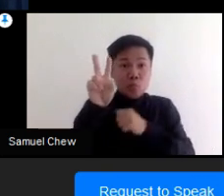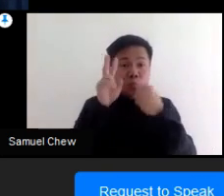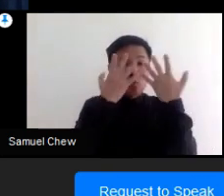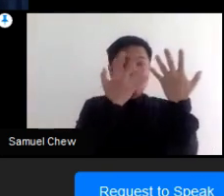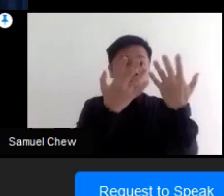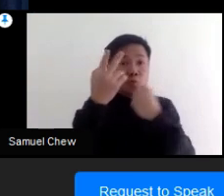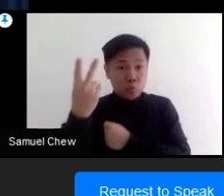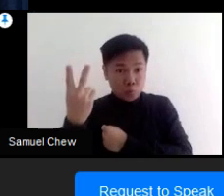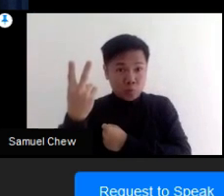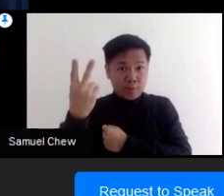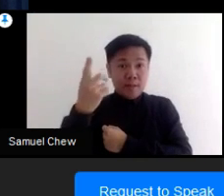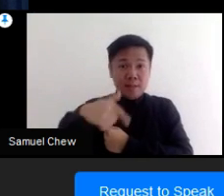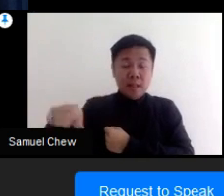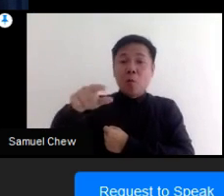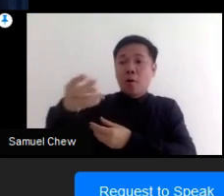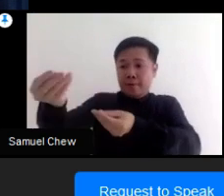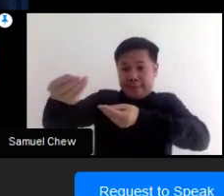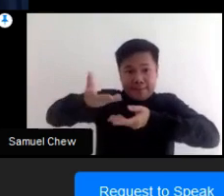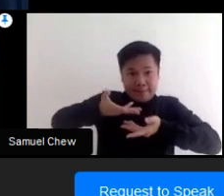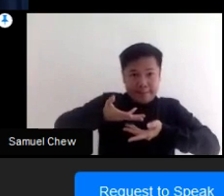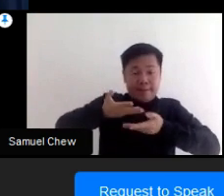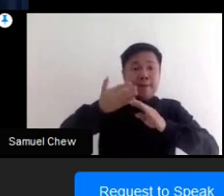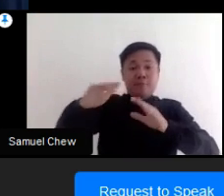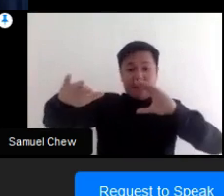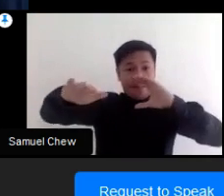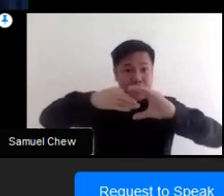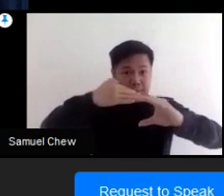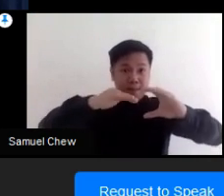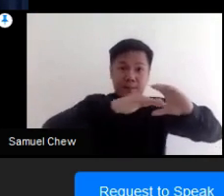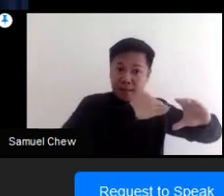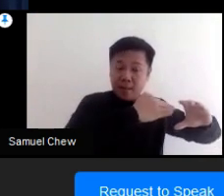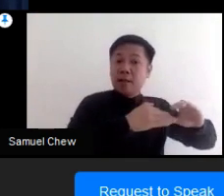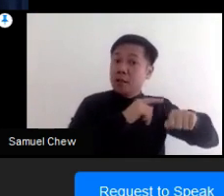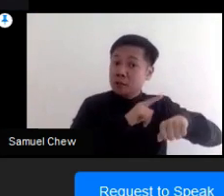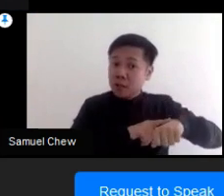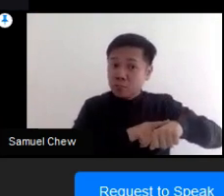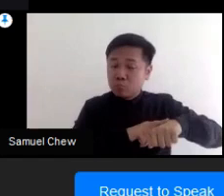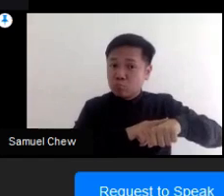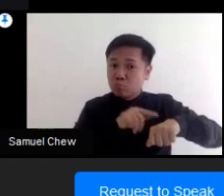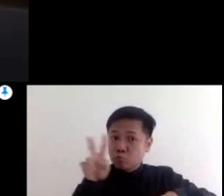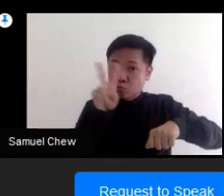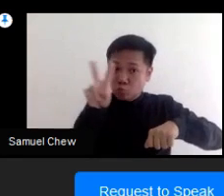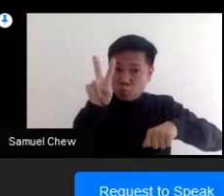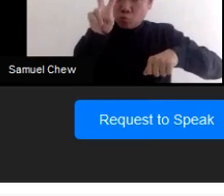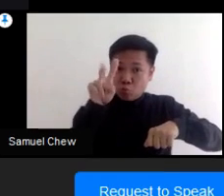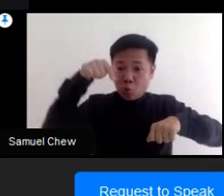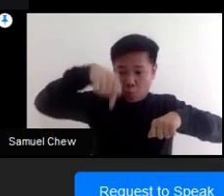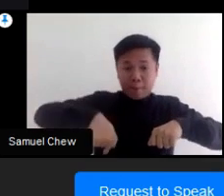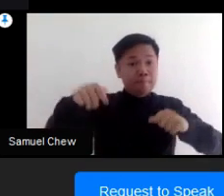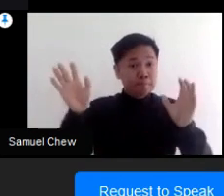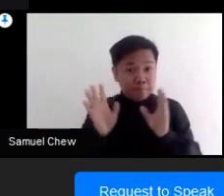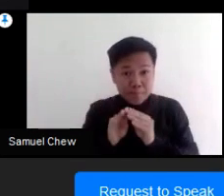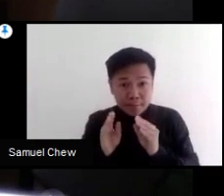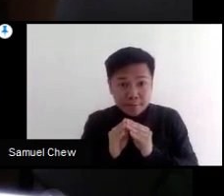will receive a report by email. And at 2 o'clock, we will gather our meeting here, yeah? So,